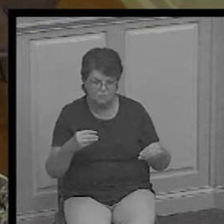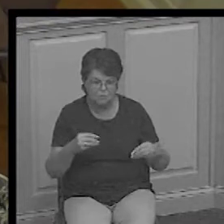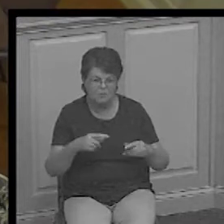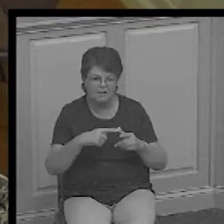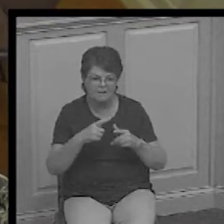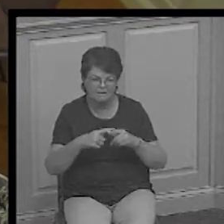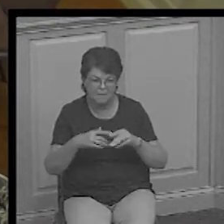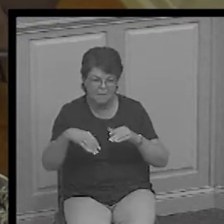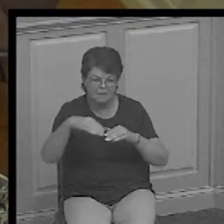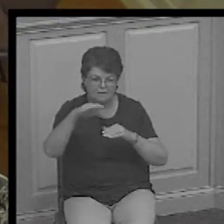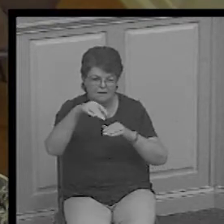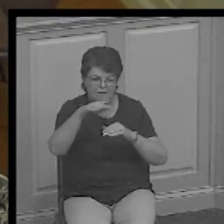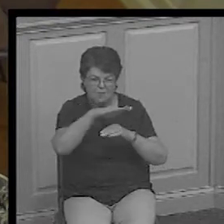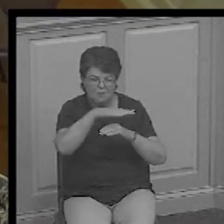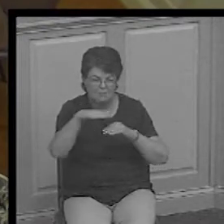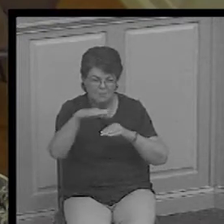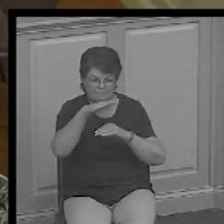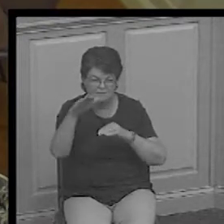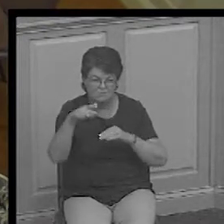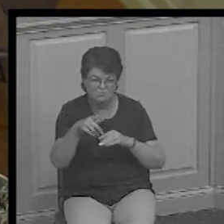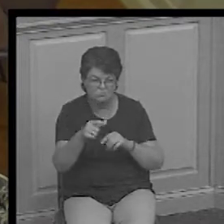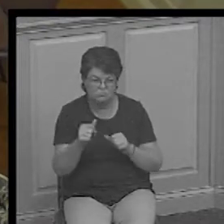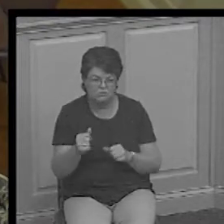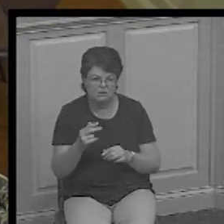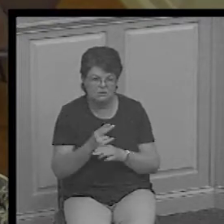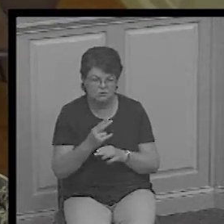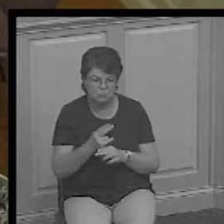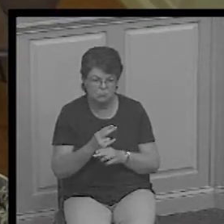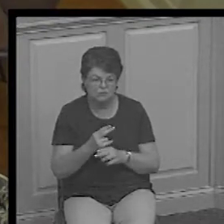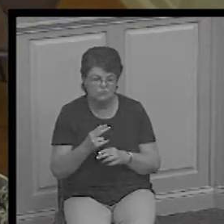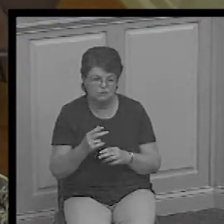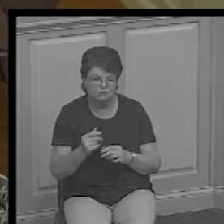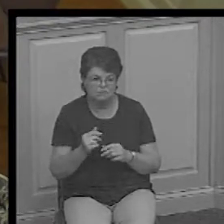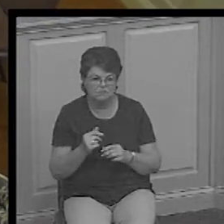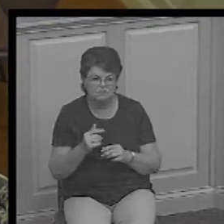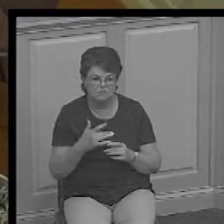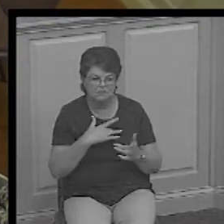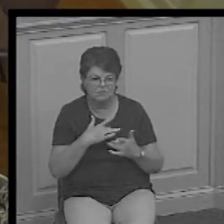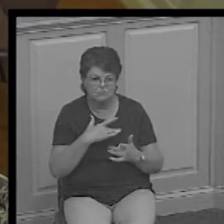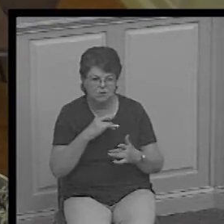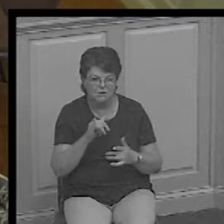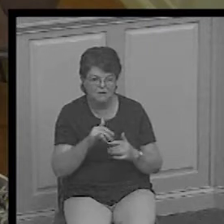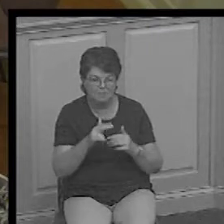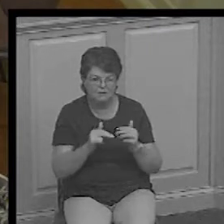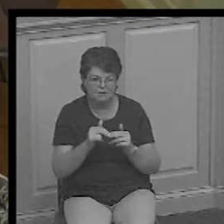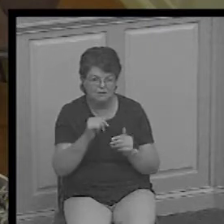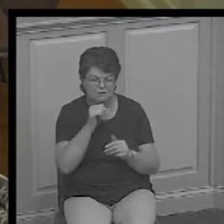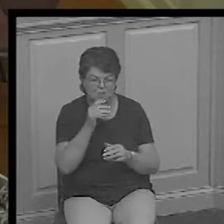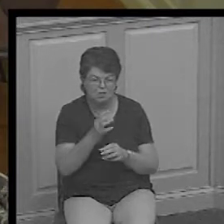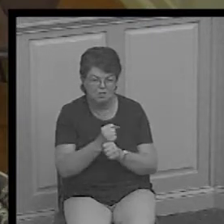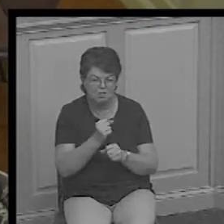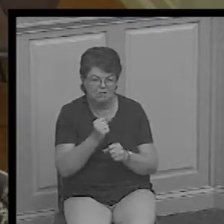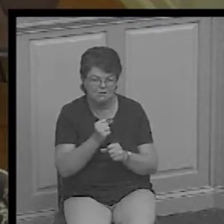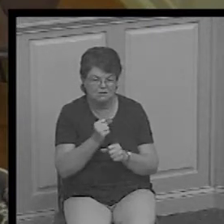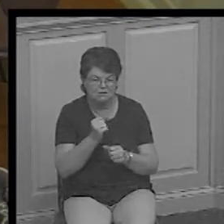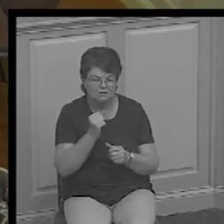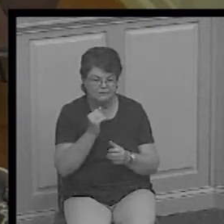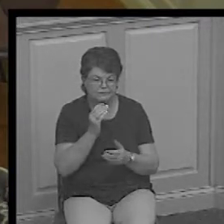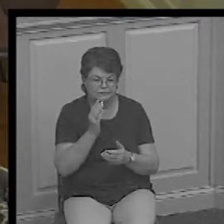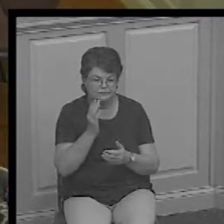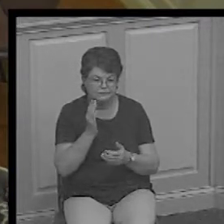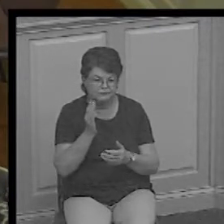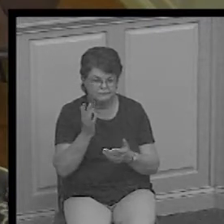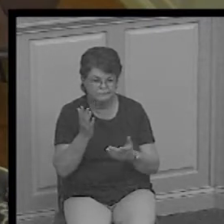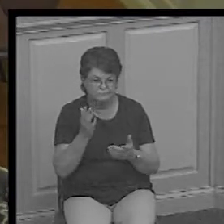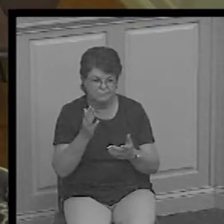these upper levels that you can do much more with. So it's the concern of that buildings don't get chopped apart inside a lot